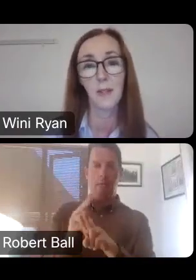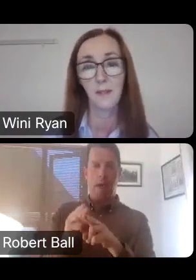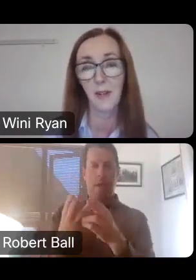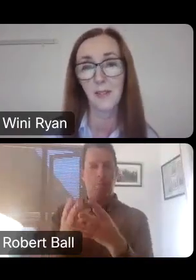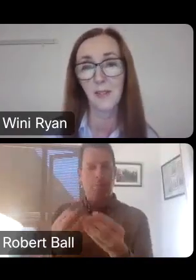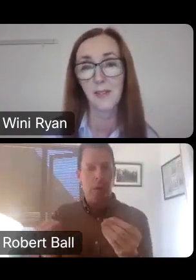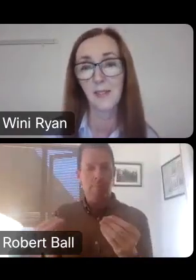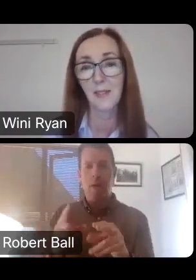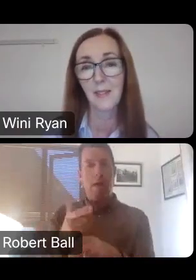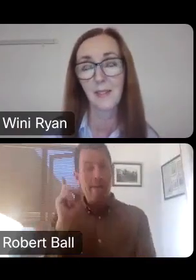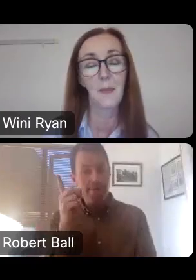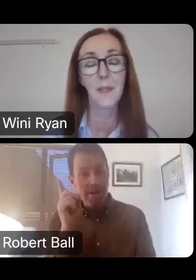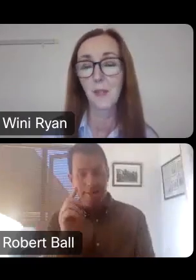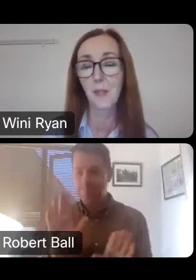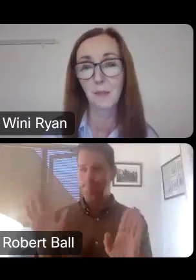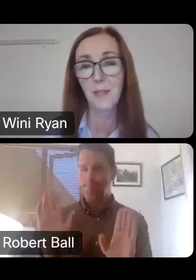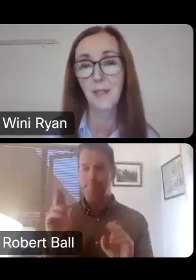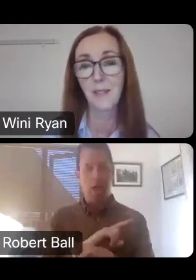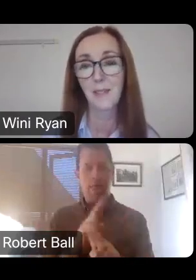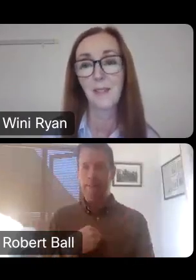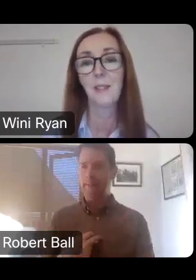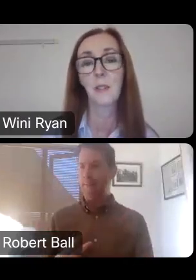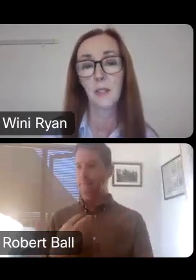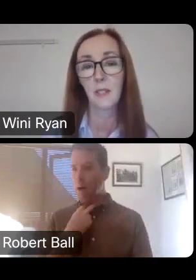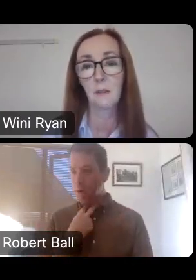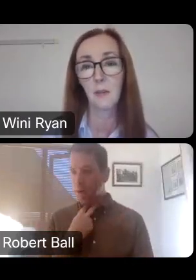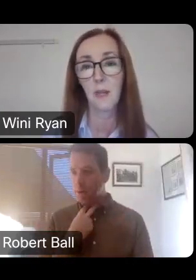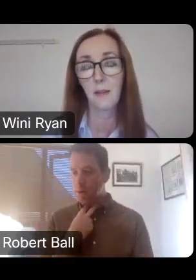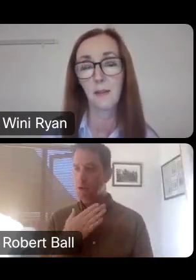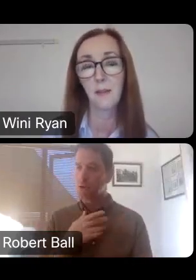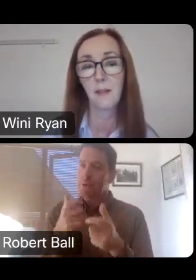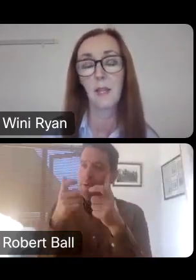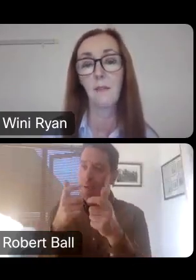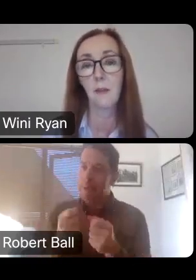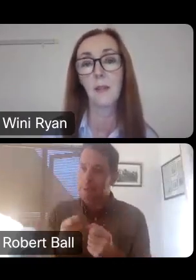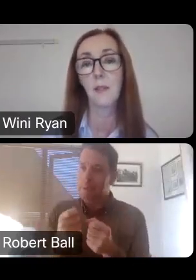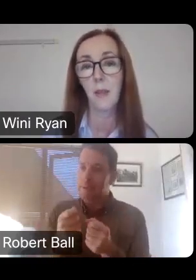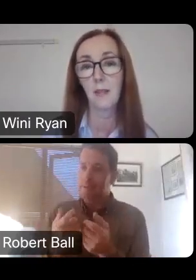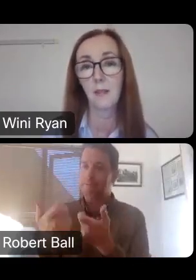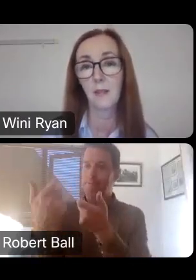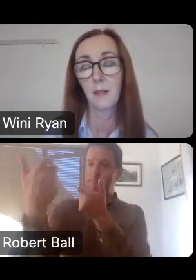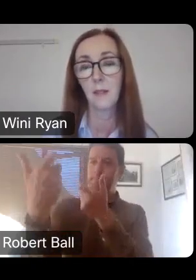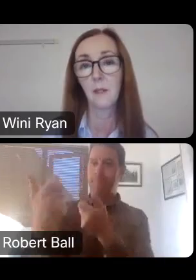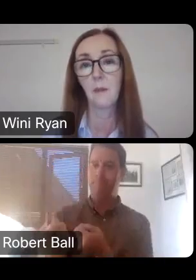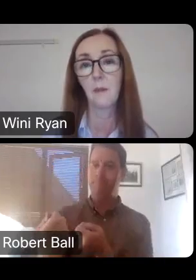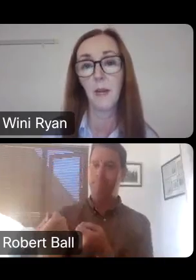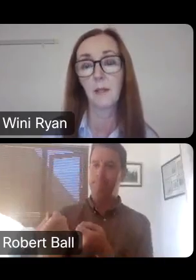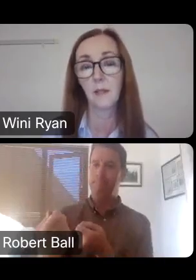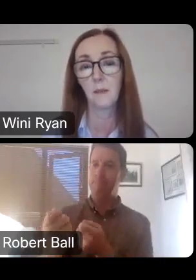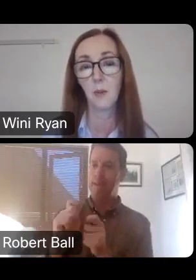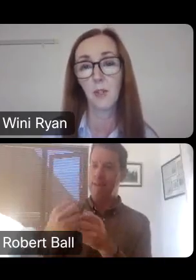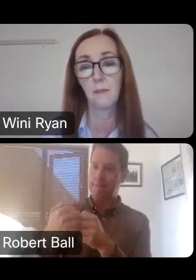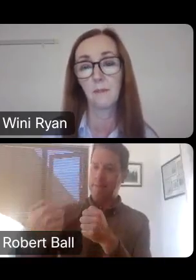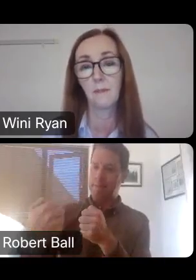not the advice, not the disappointment, just sitting with me, giving me the space to express